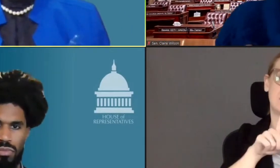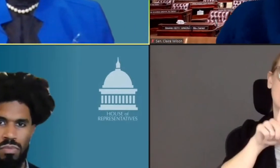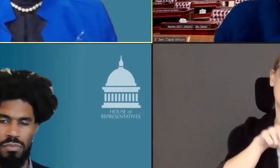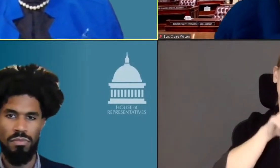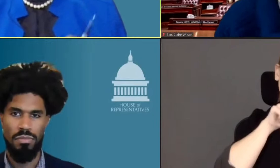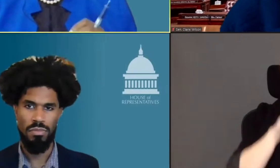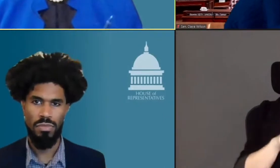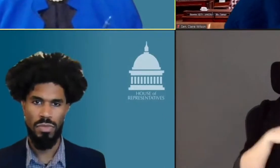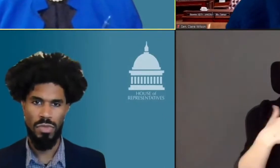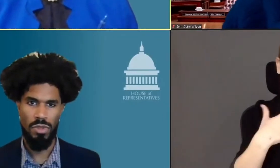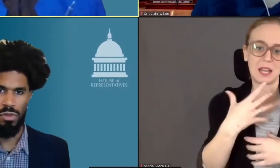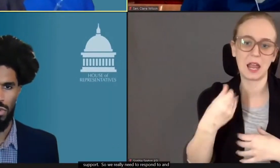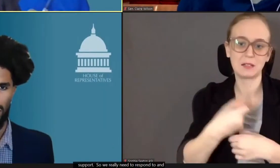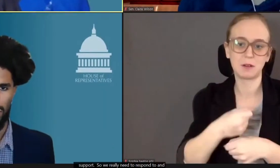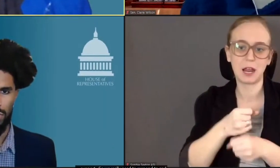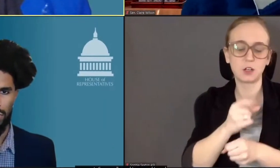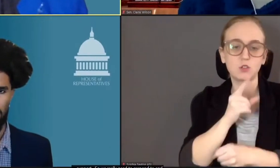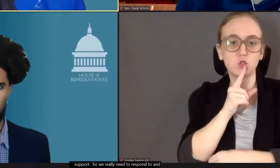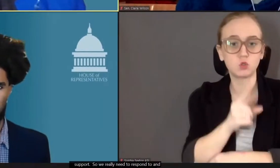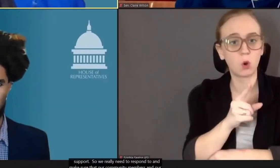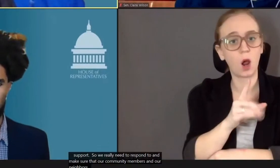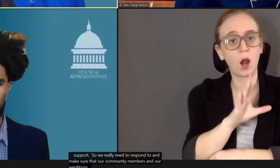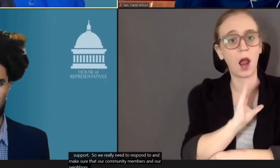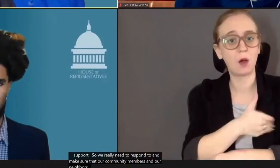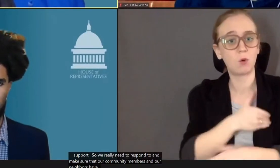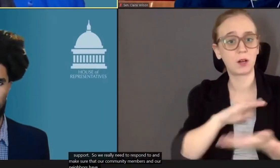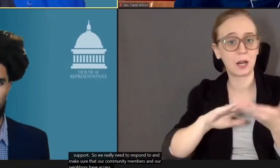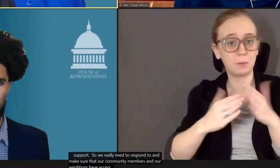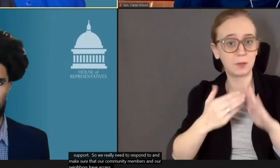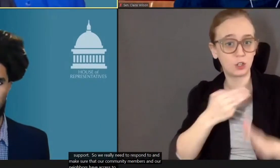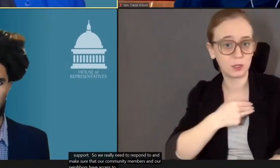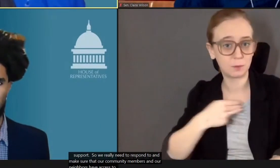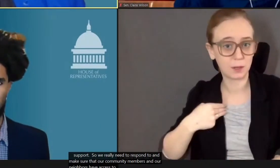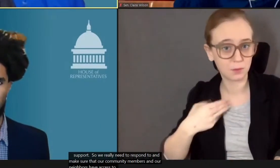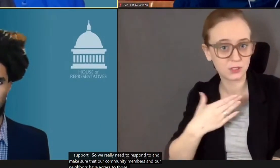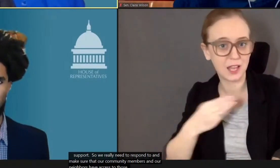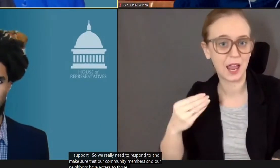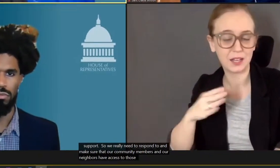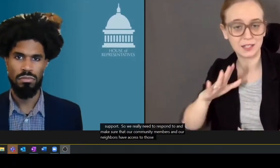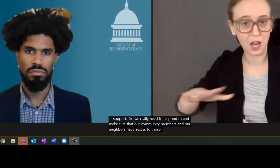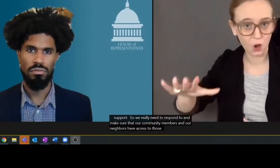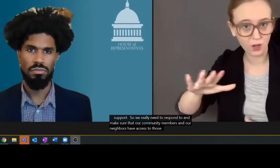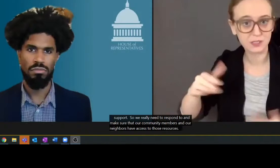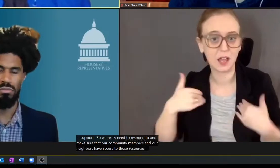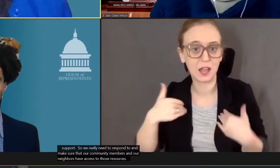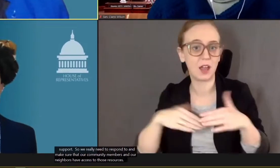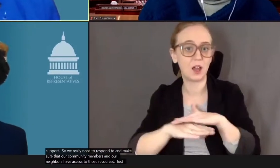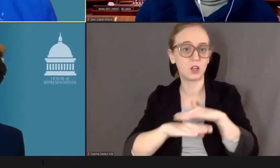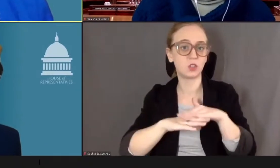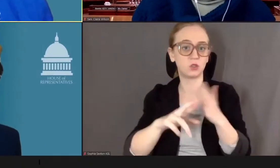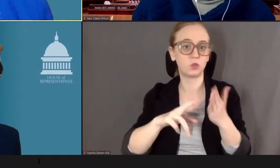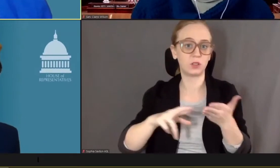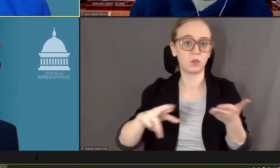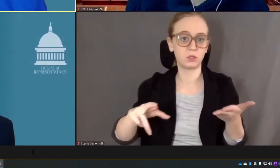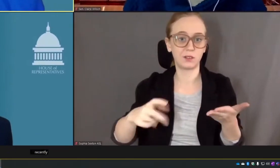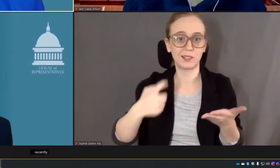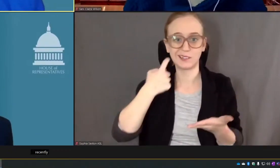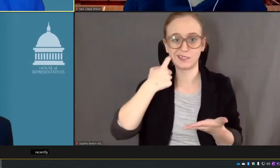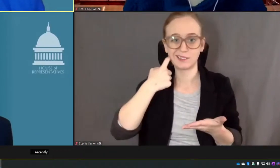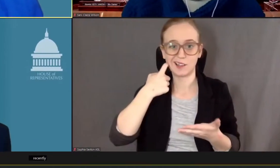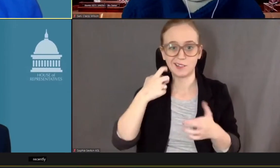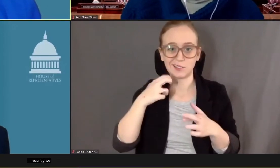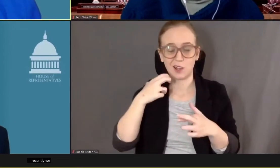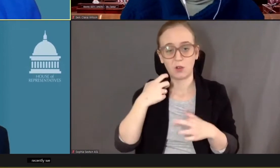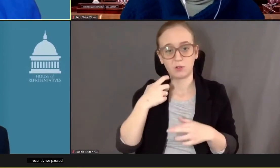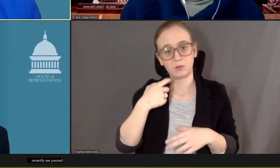community members and our neighbors have access to those resources. Just recently, we passed a $2.2